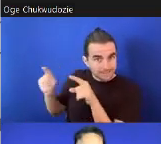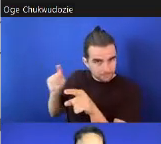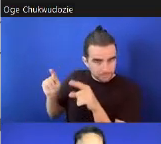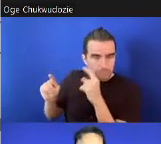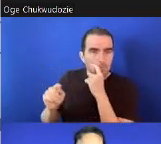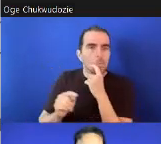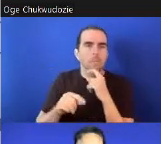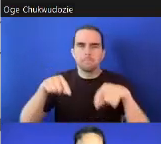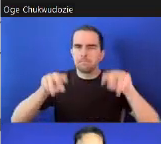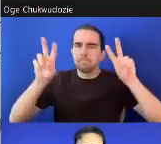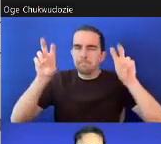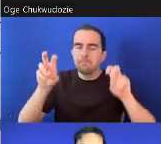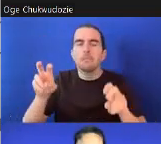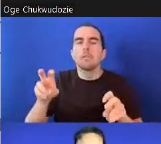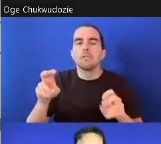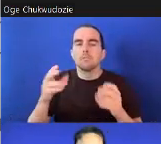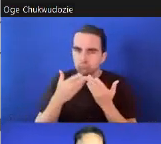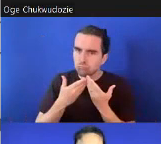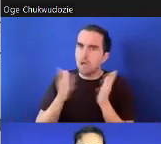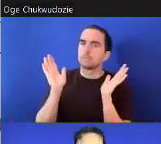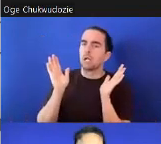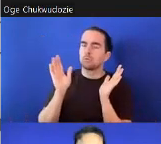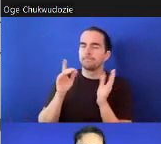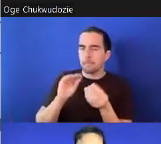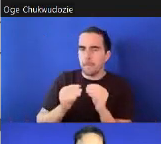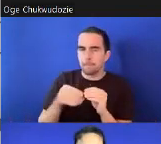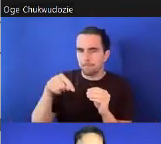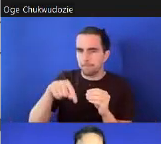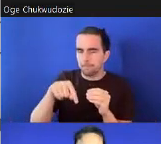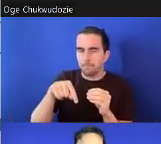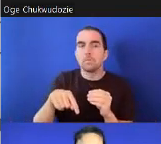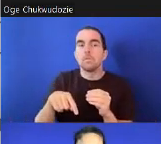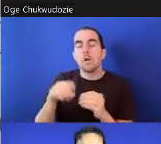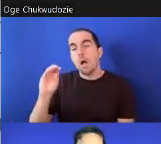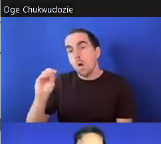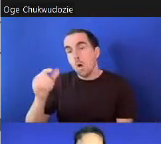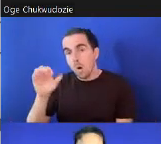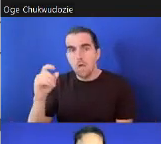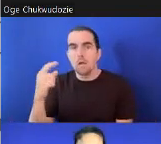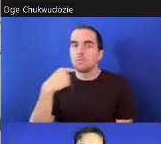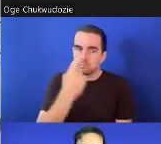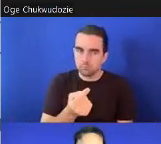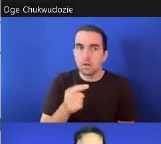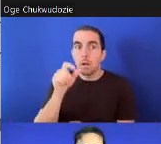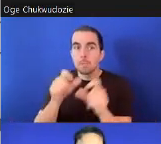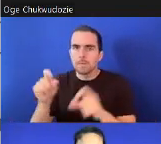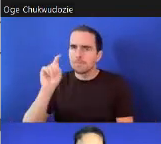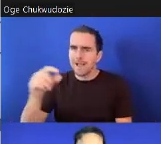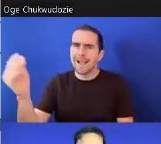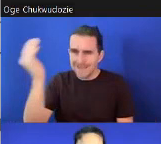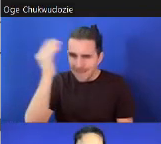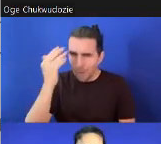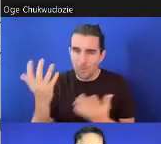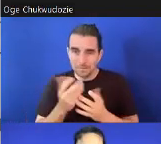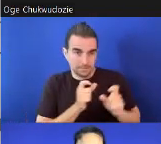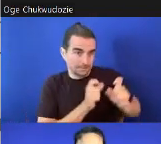of the behaviors of staff. People need to be aware that staff, for instance, or other people should not trade assistance